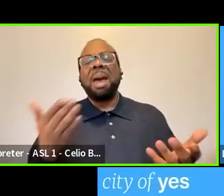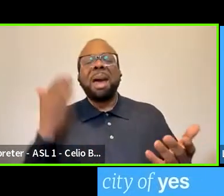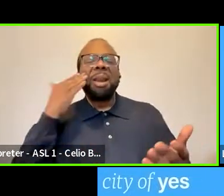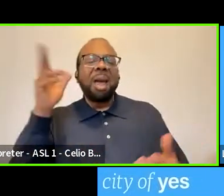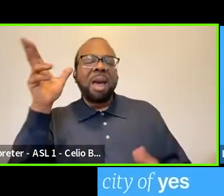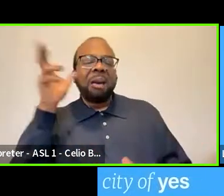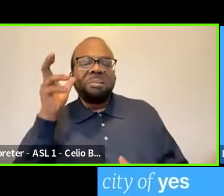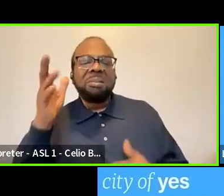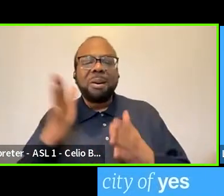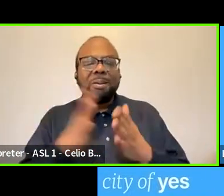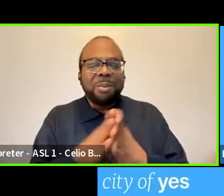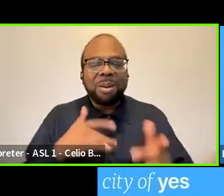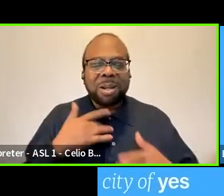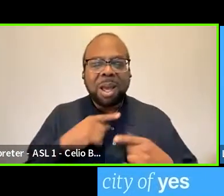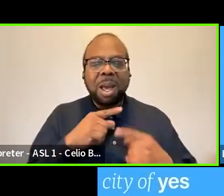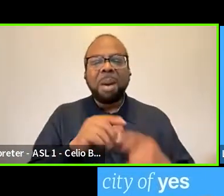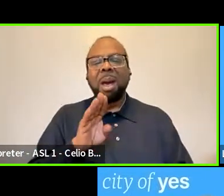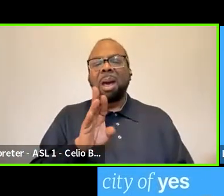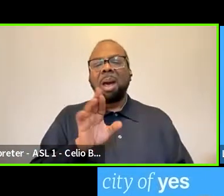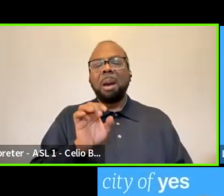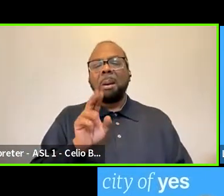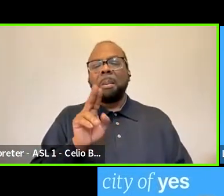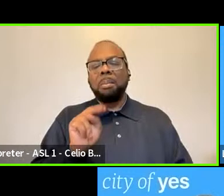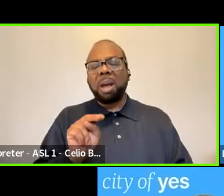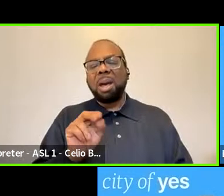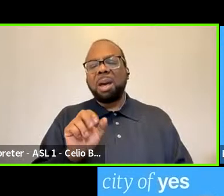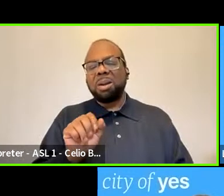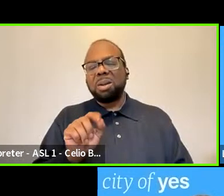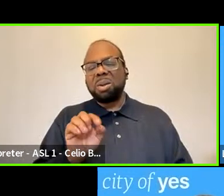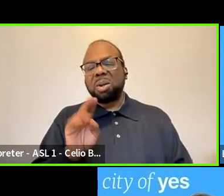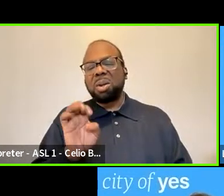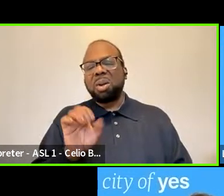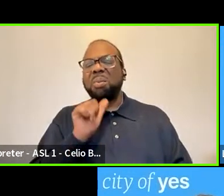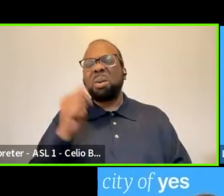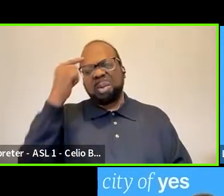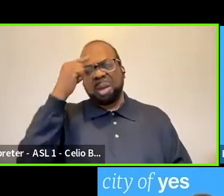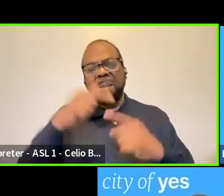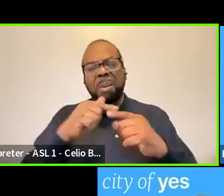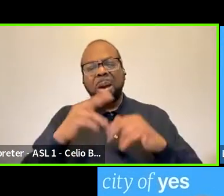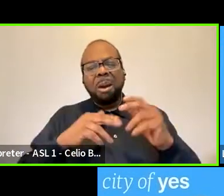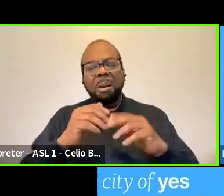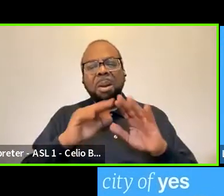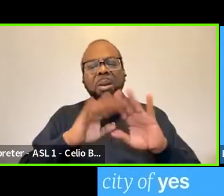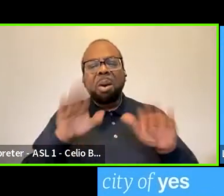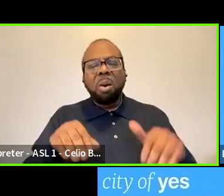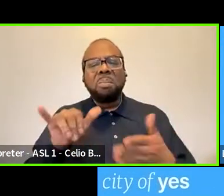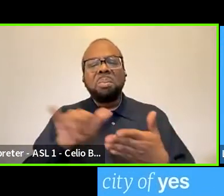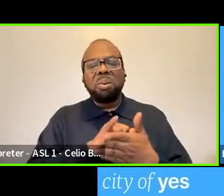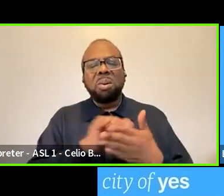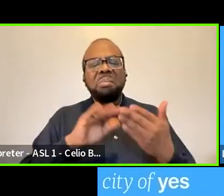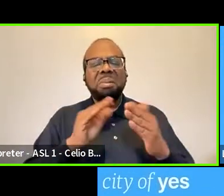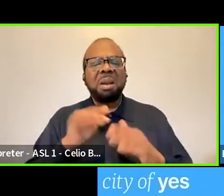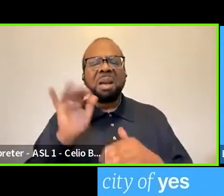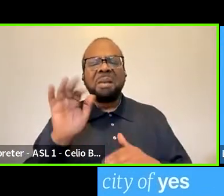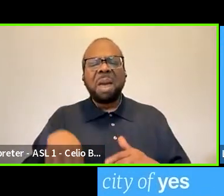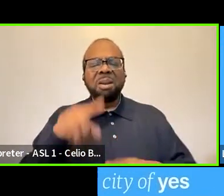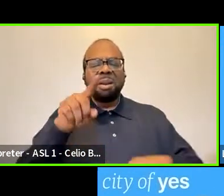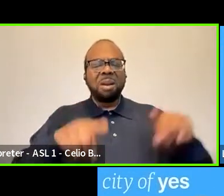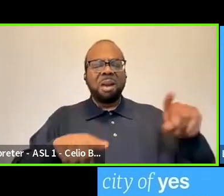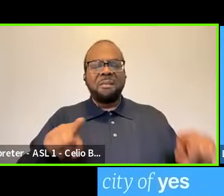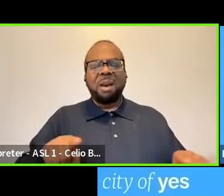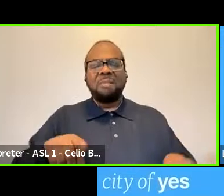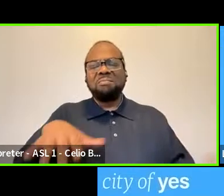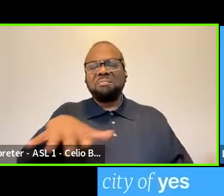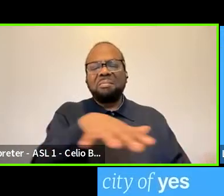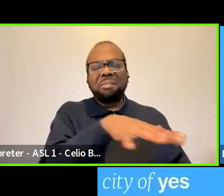for brownstones but we don't all think of the same thing when we think of a building or a home in New York City. New York City is home to a rich diversity of neighborhoods